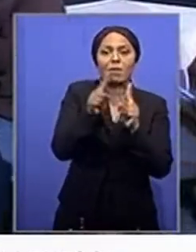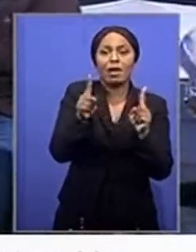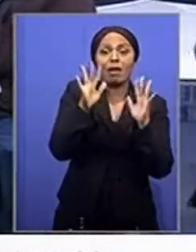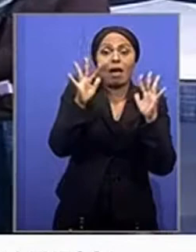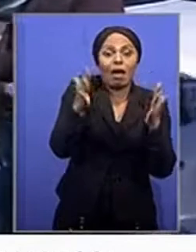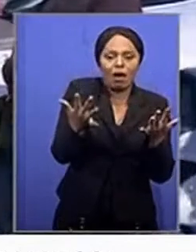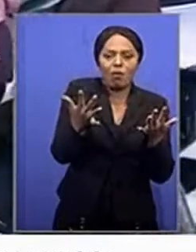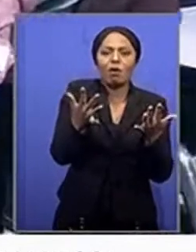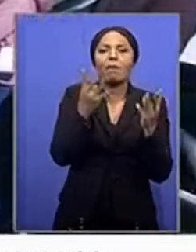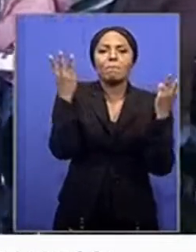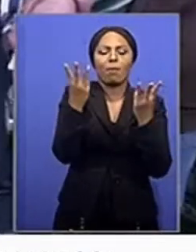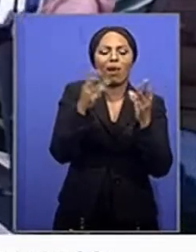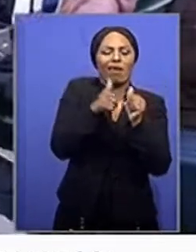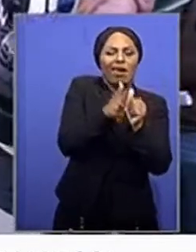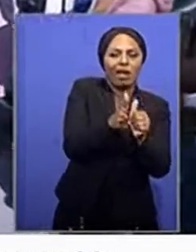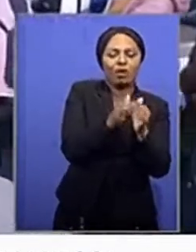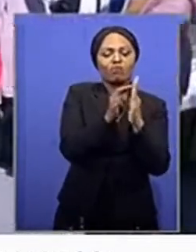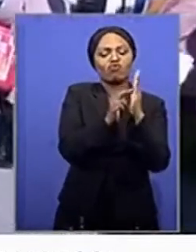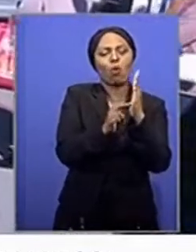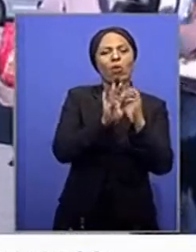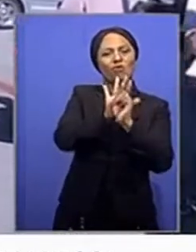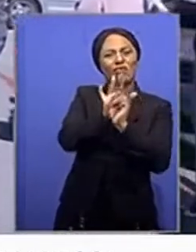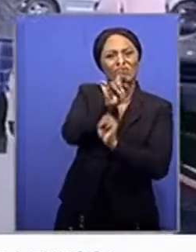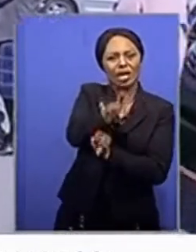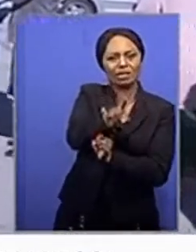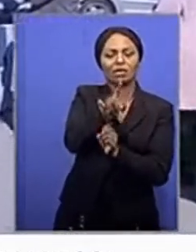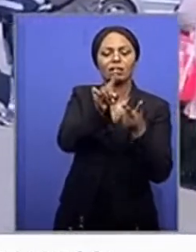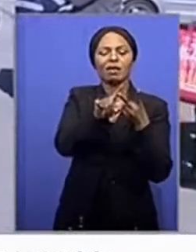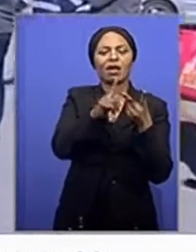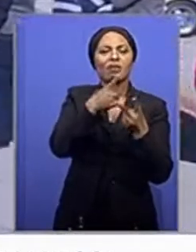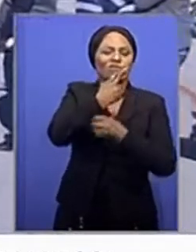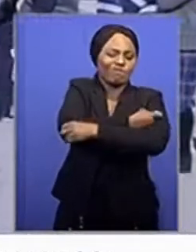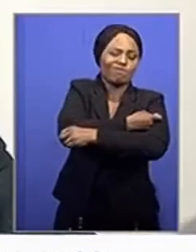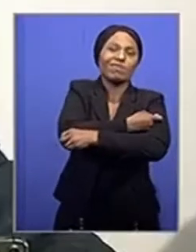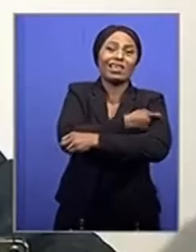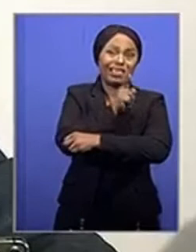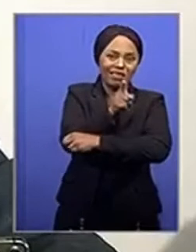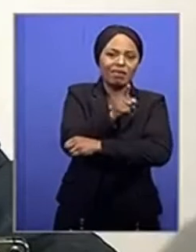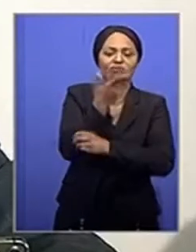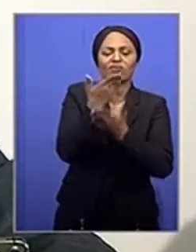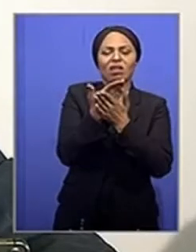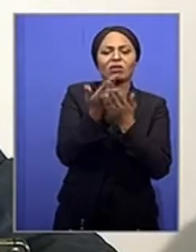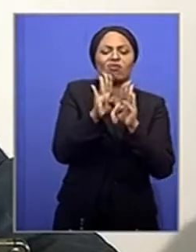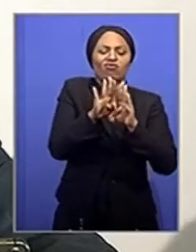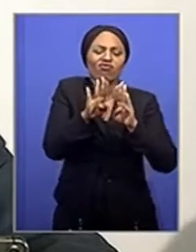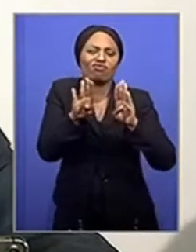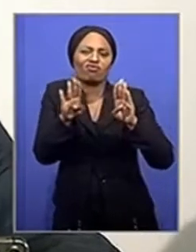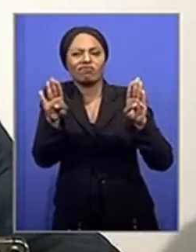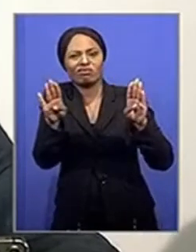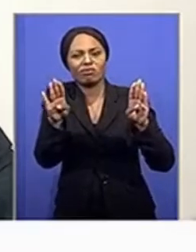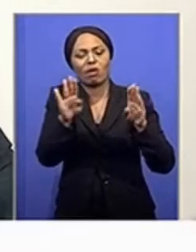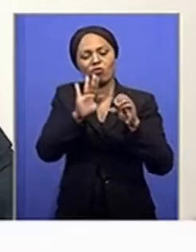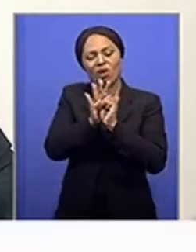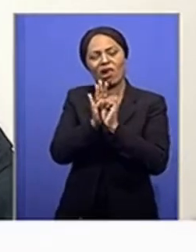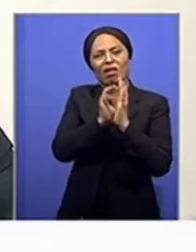ba ka tšwela pele go latela dikgatotaolo tša COVID-19 le go entwa. We are going to assess, we will be reporting to the